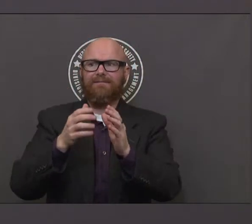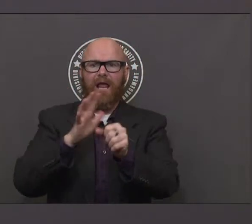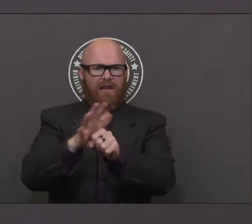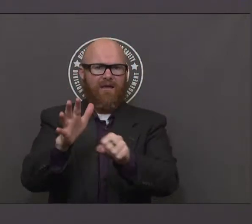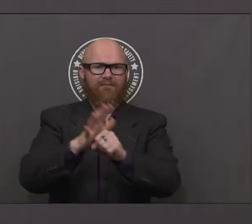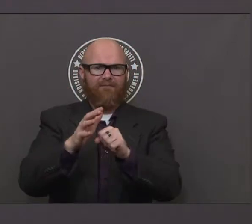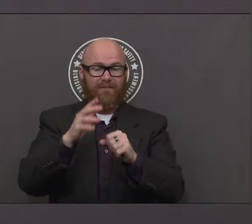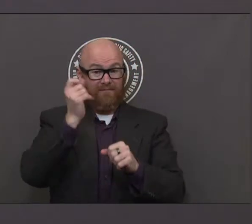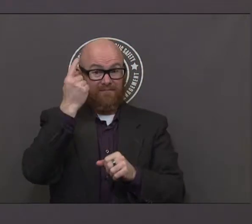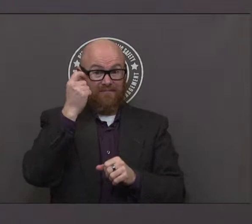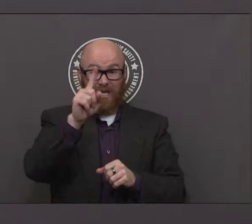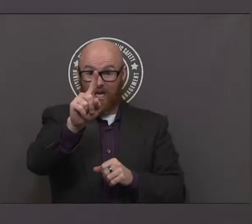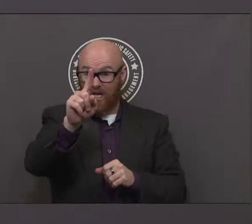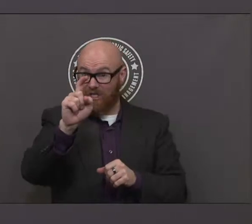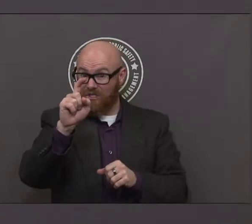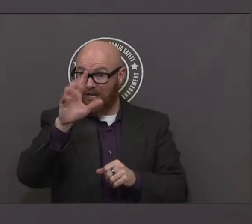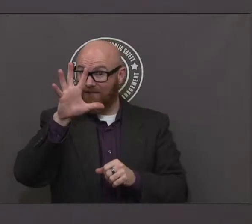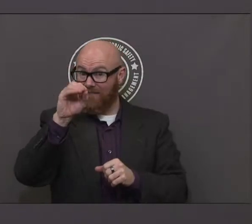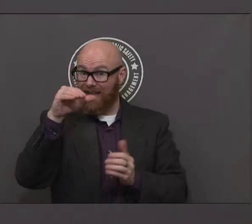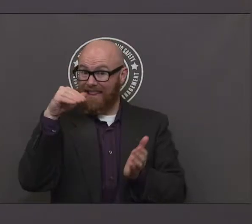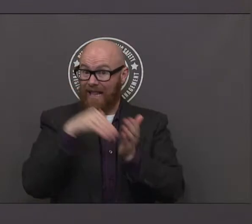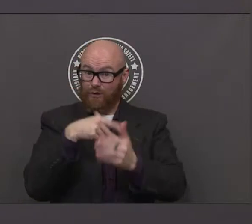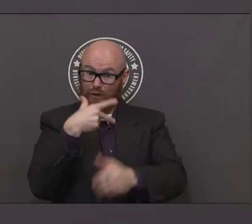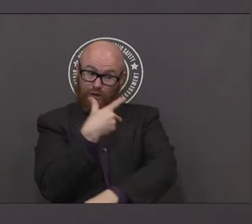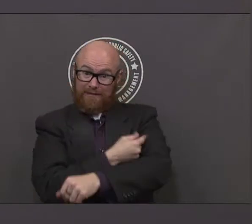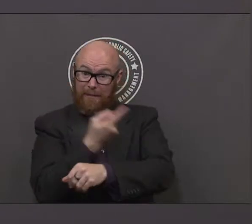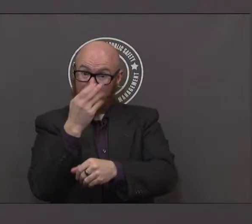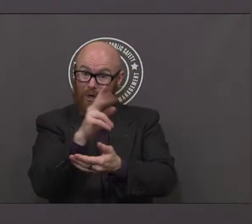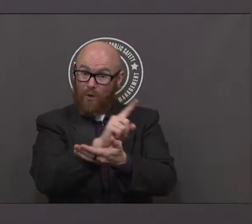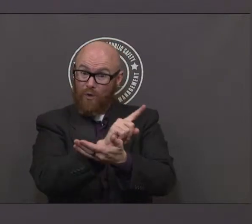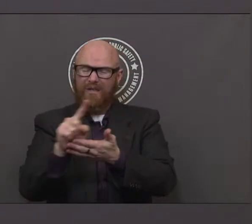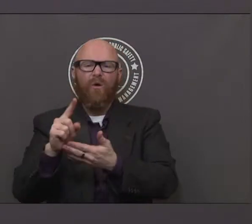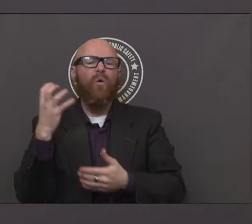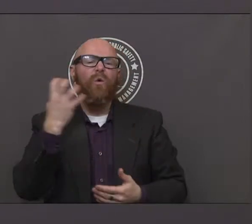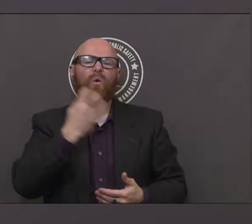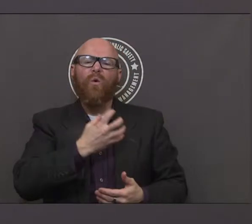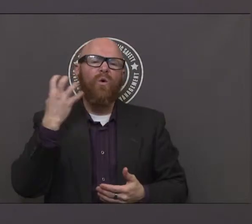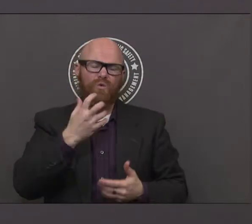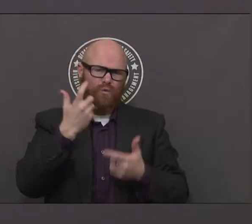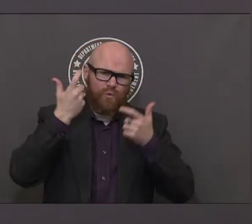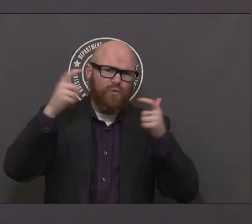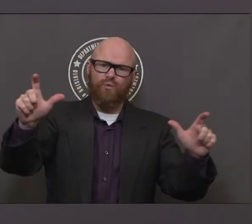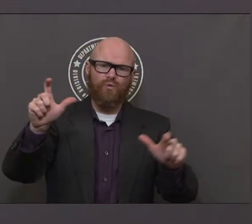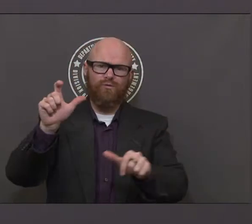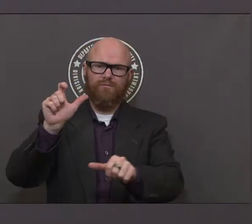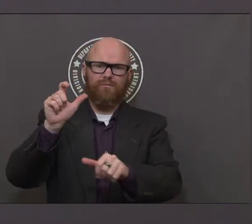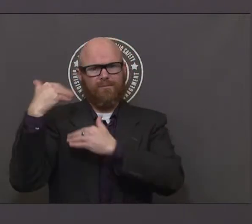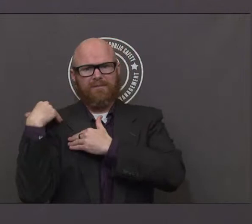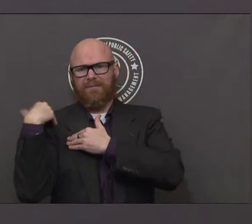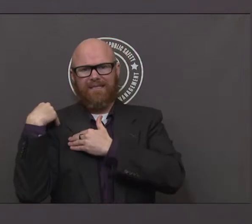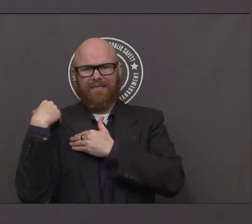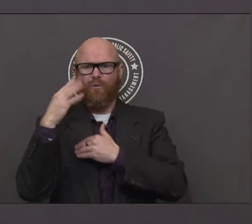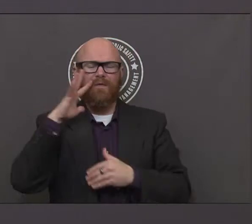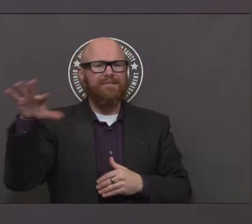getting 150,000 shots per week into arms is going to be. It really is going to